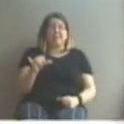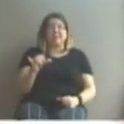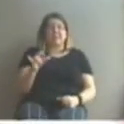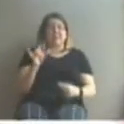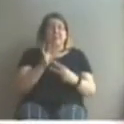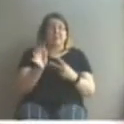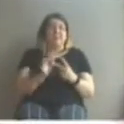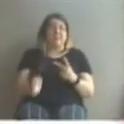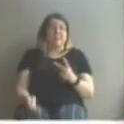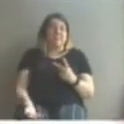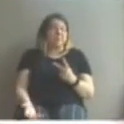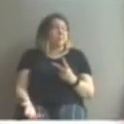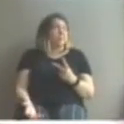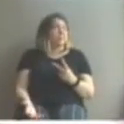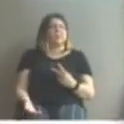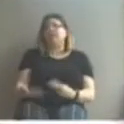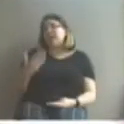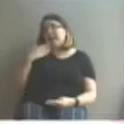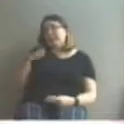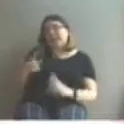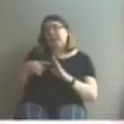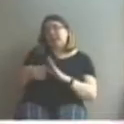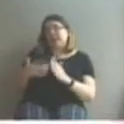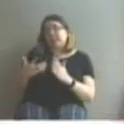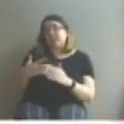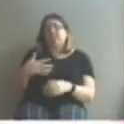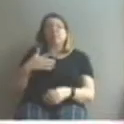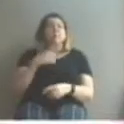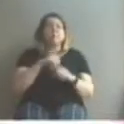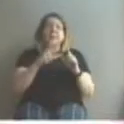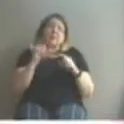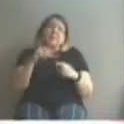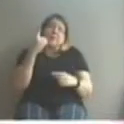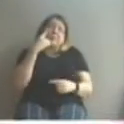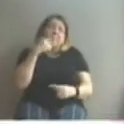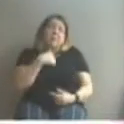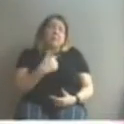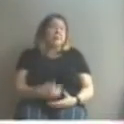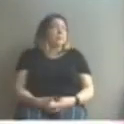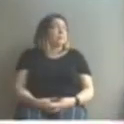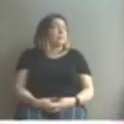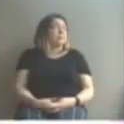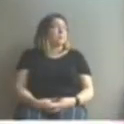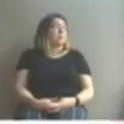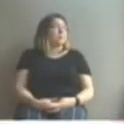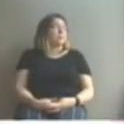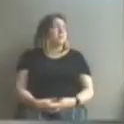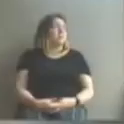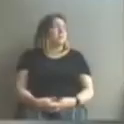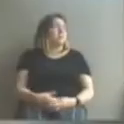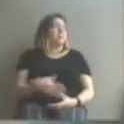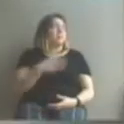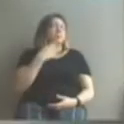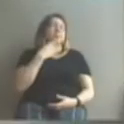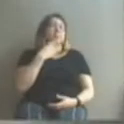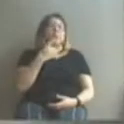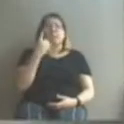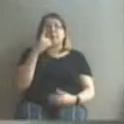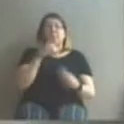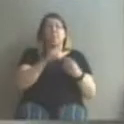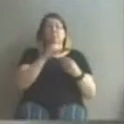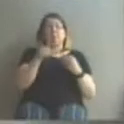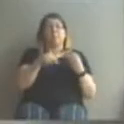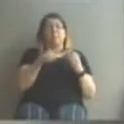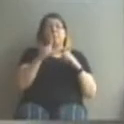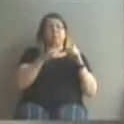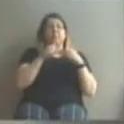if that was the option. Bad example. I know. But whatever. But that's one for me. Yeah, well, bad example. So thank you. I have one more question about